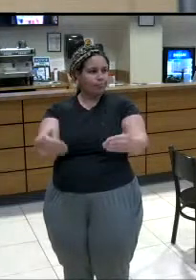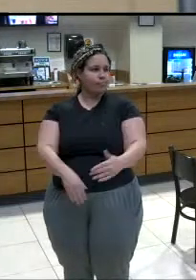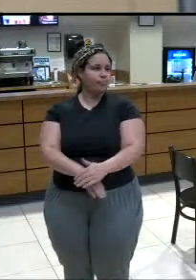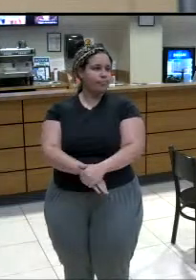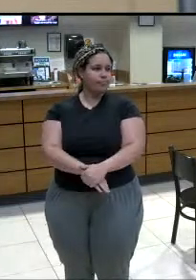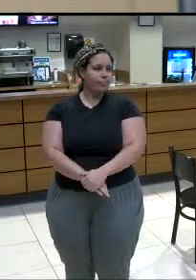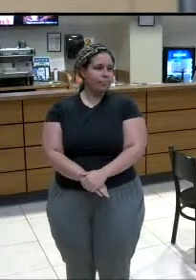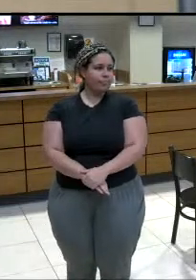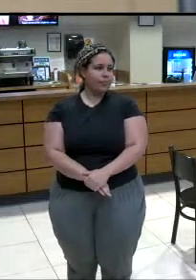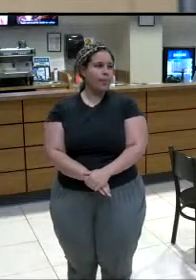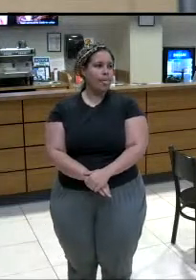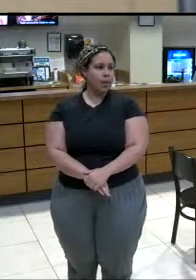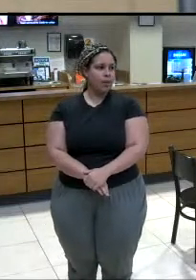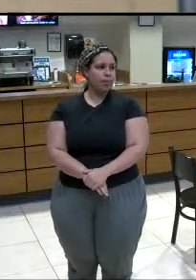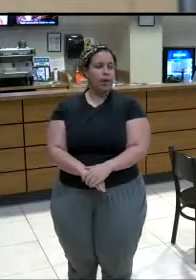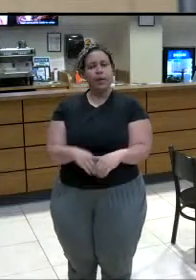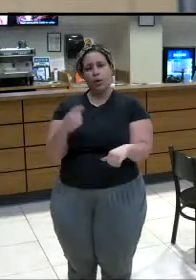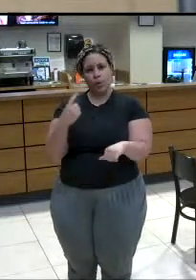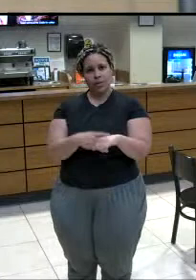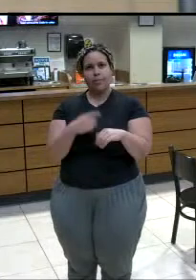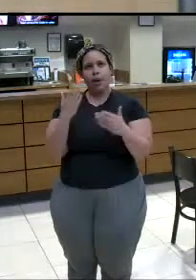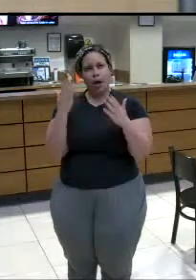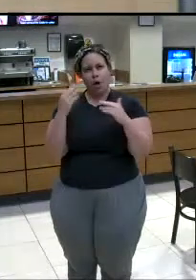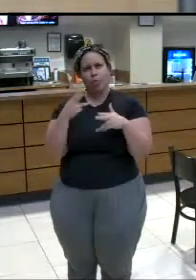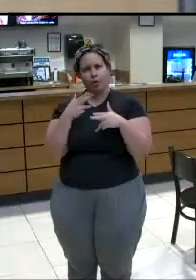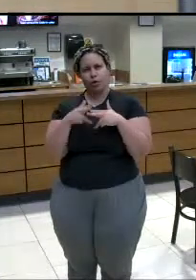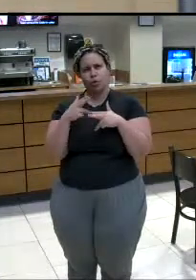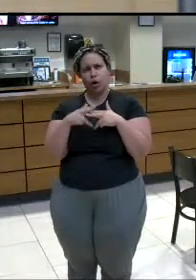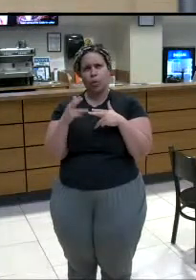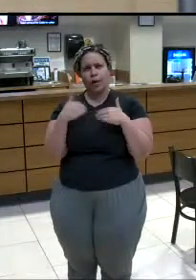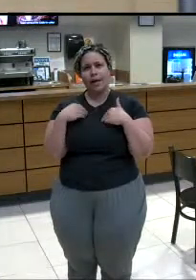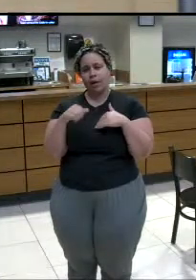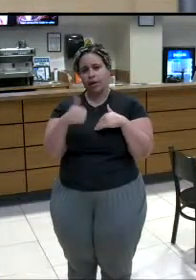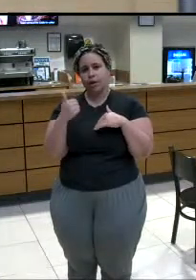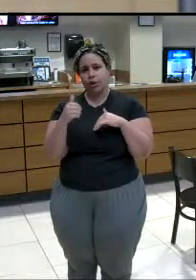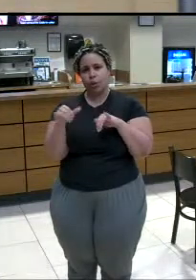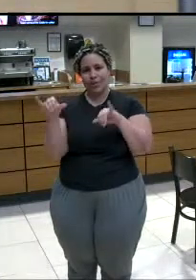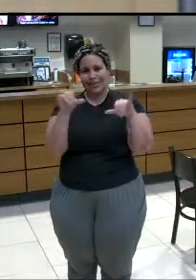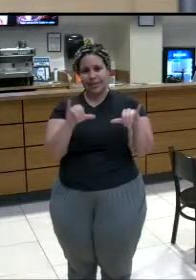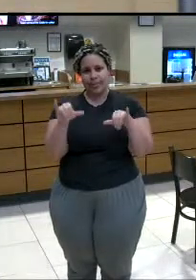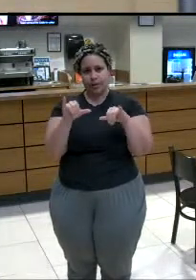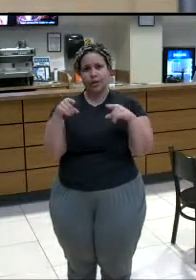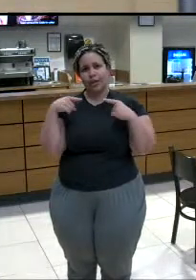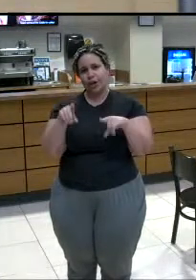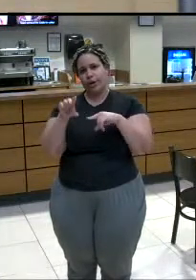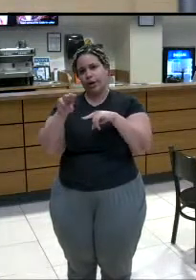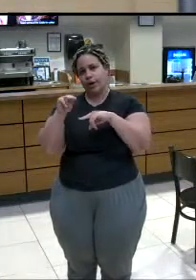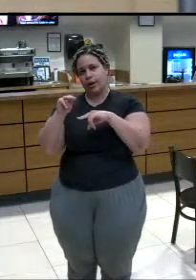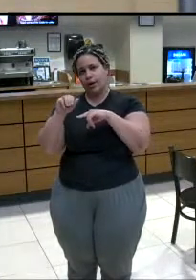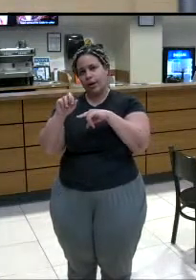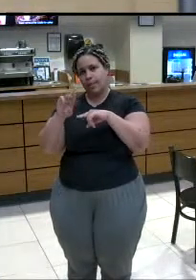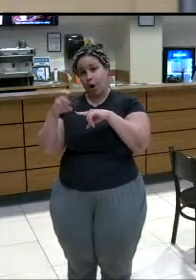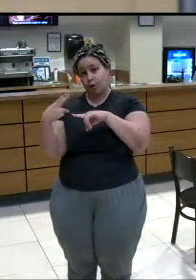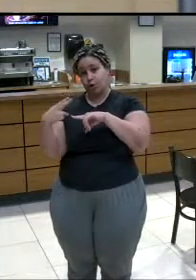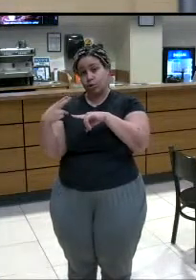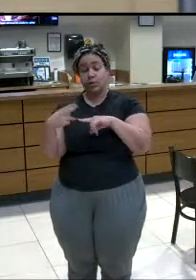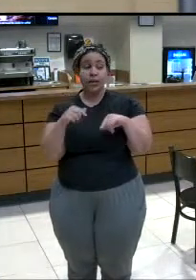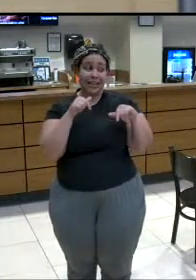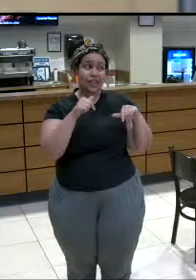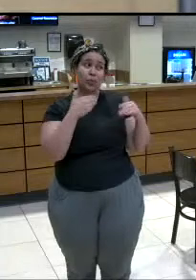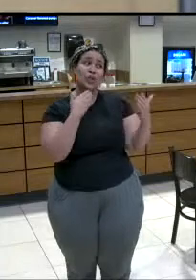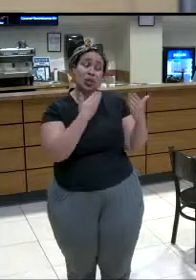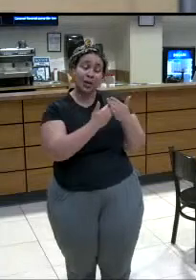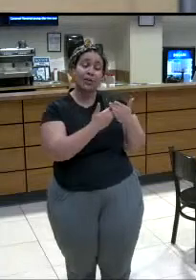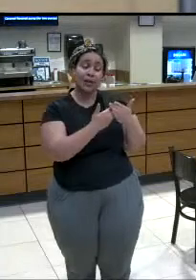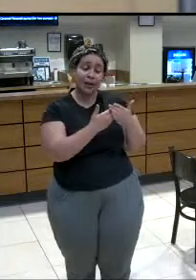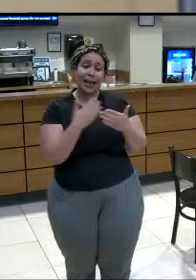do one per month, hopefully a short one, and then we'll do another one like this in March. This was good. Wonderful. This was really good. Thank you all